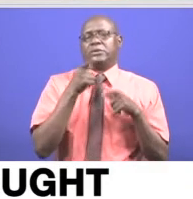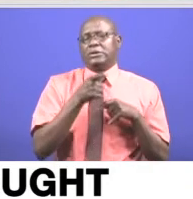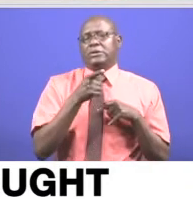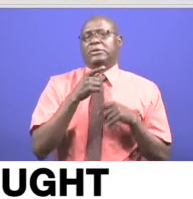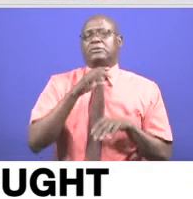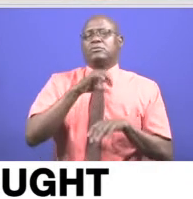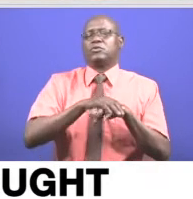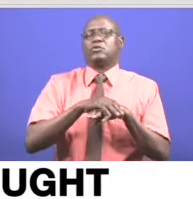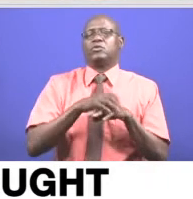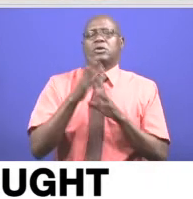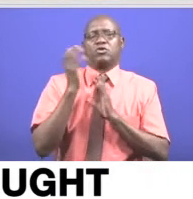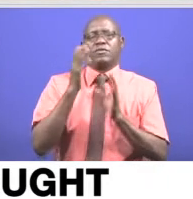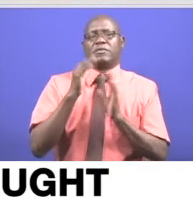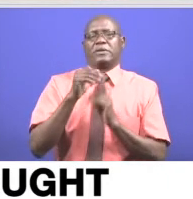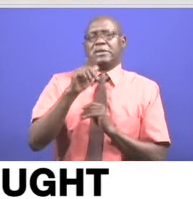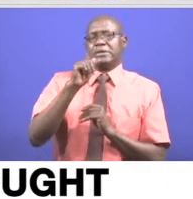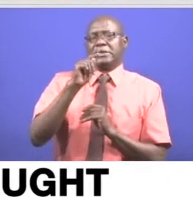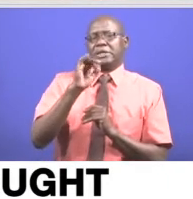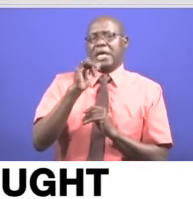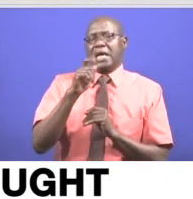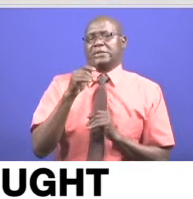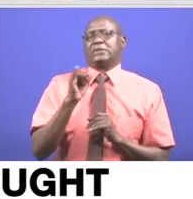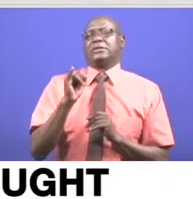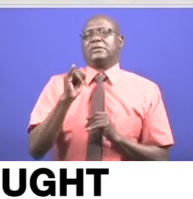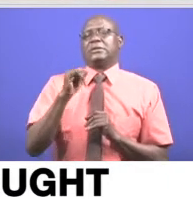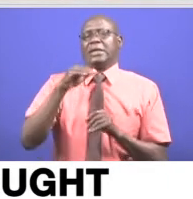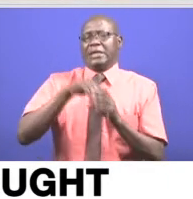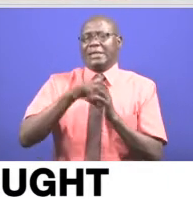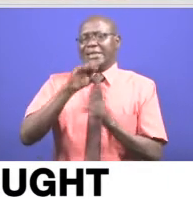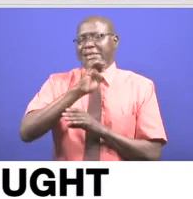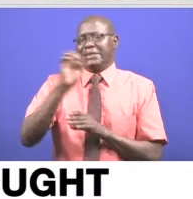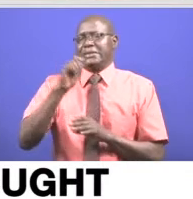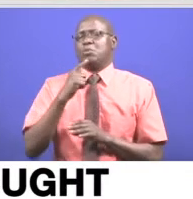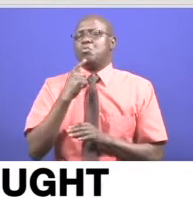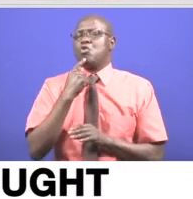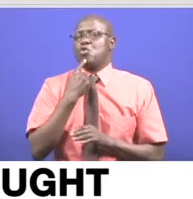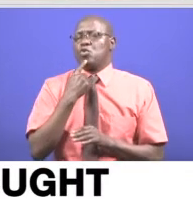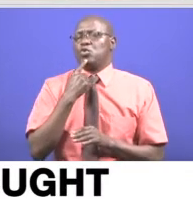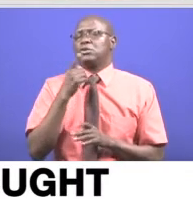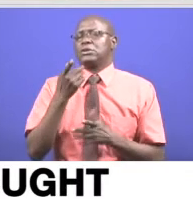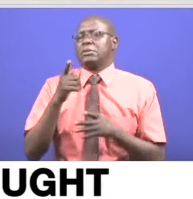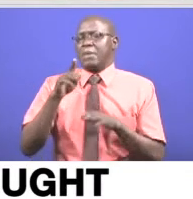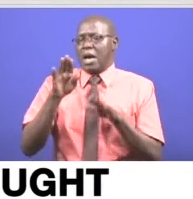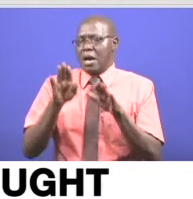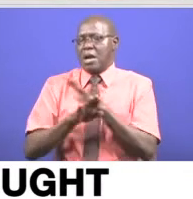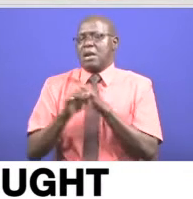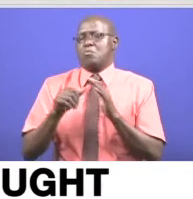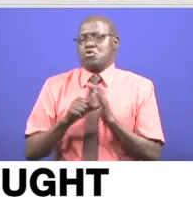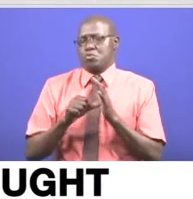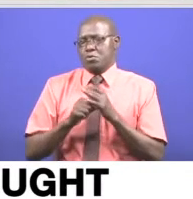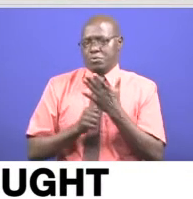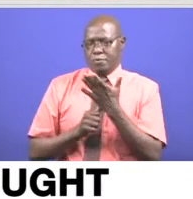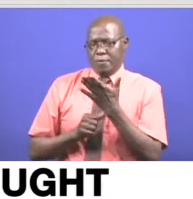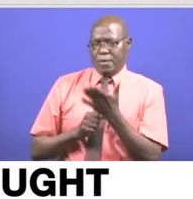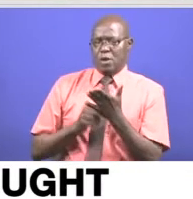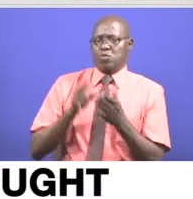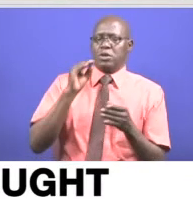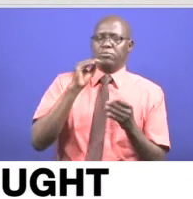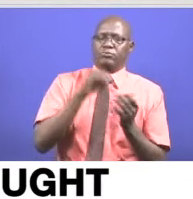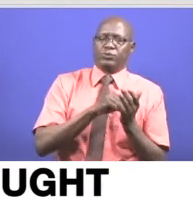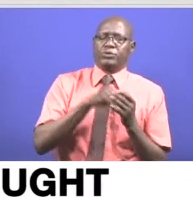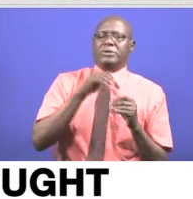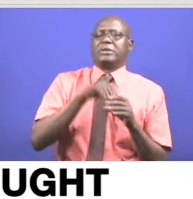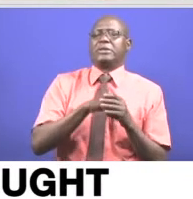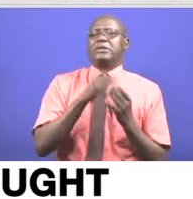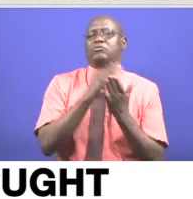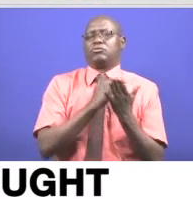that Tiati, which is in East Pokot, is also under siege. So we include in that list Baringo,